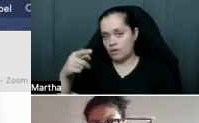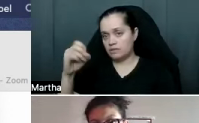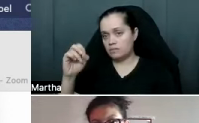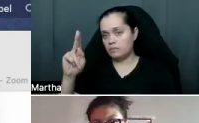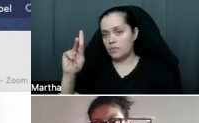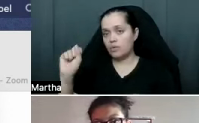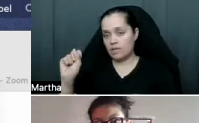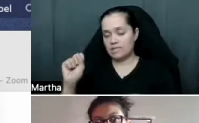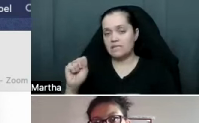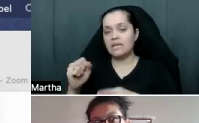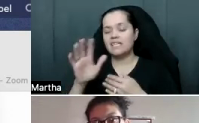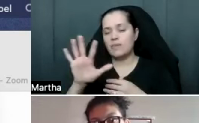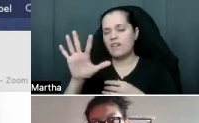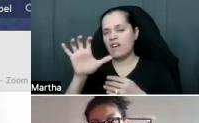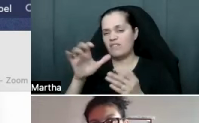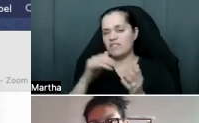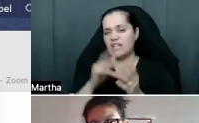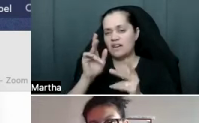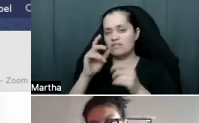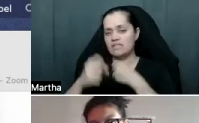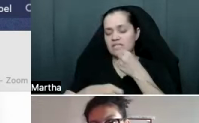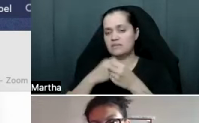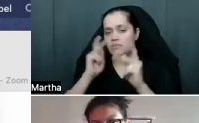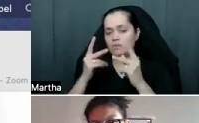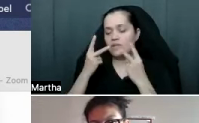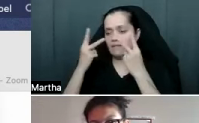about 500,000 people that visit Salem.